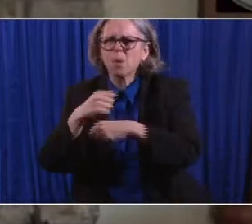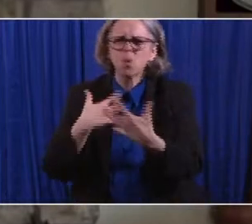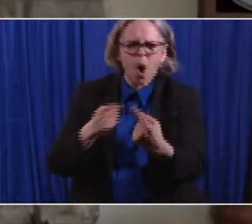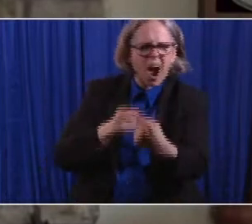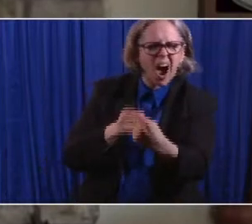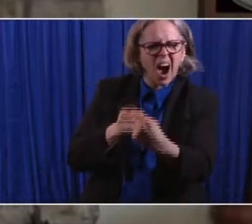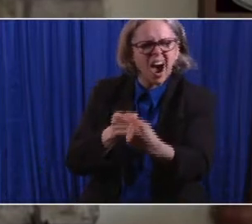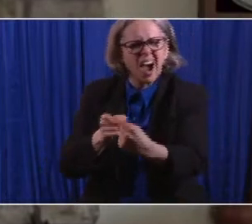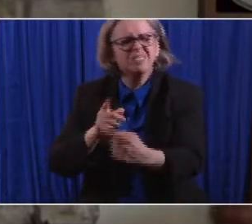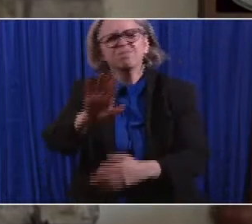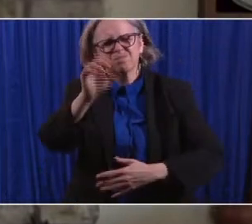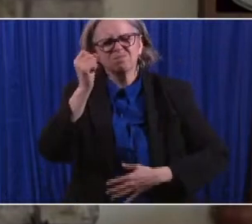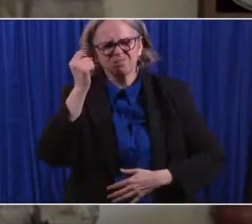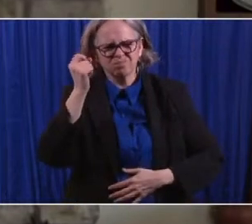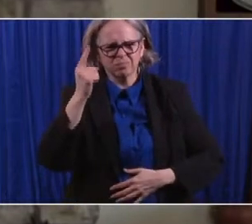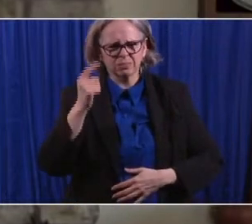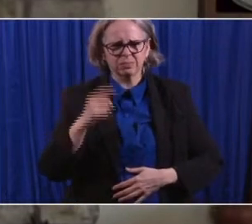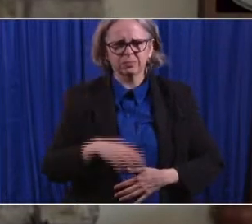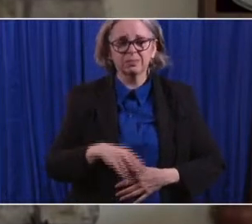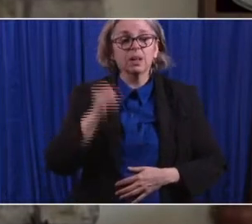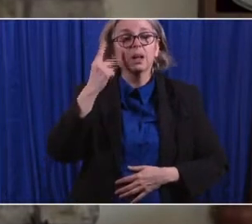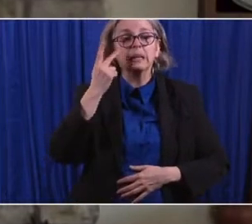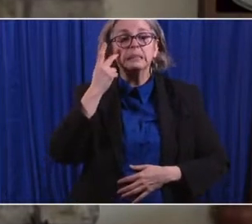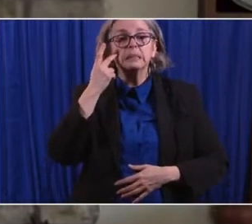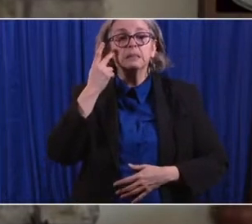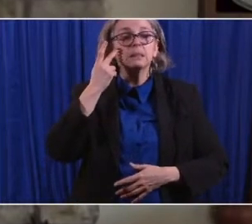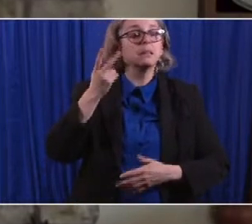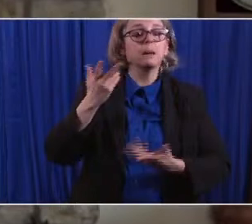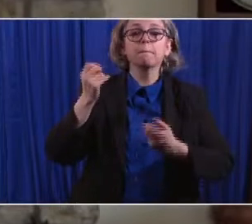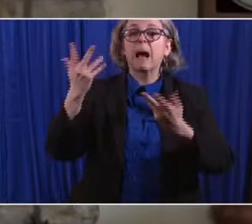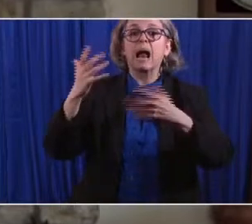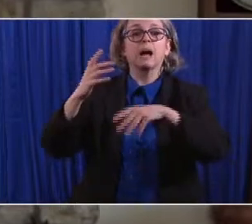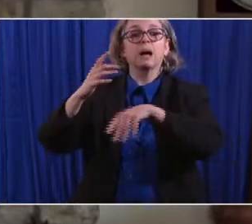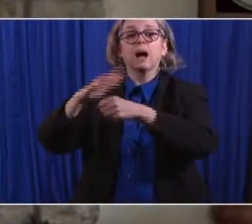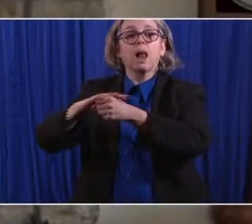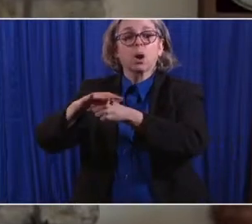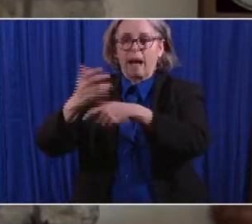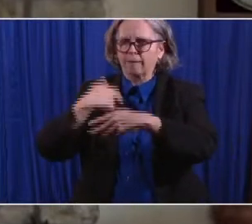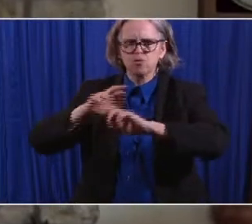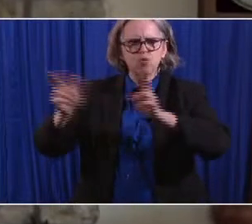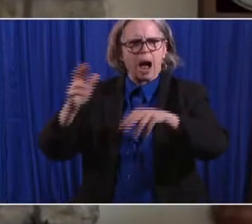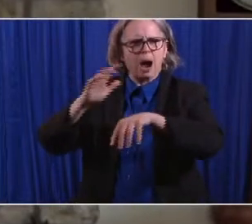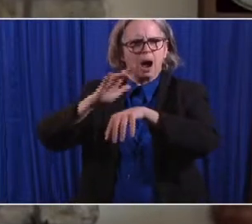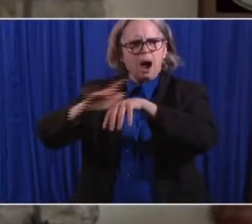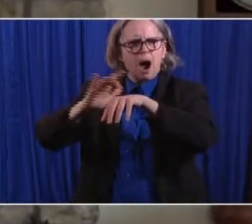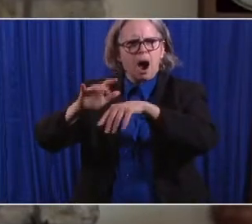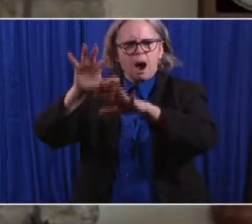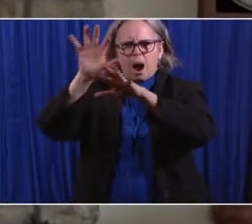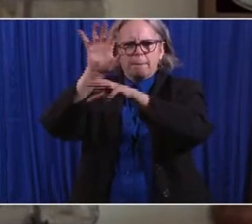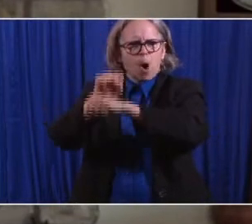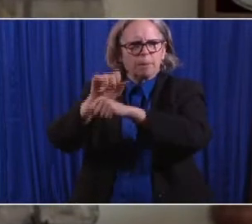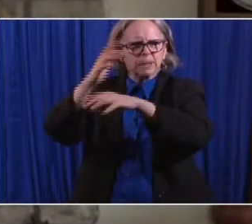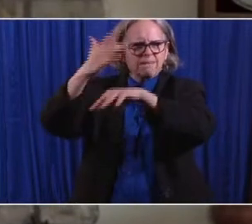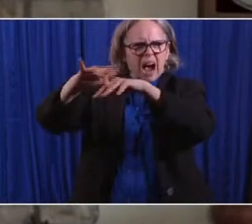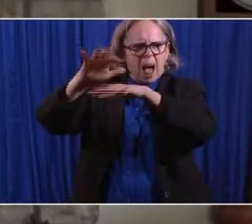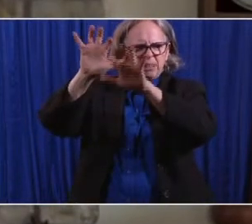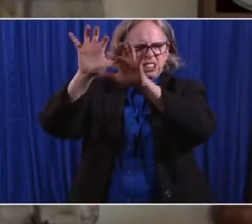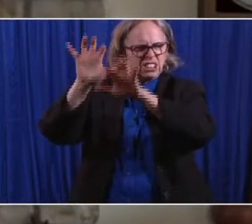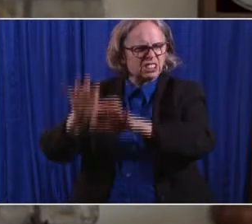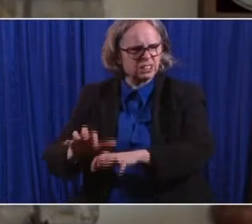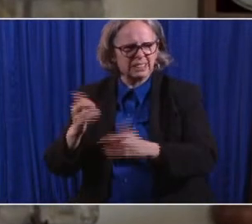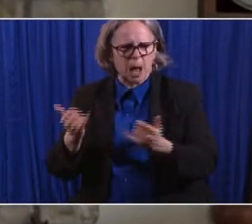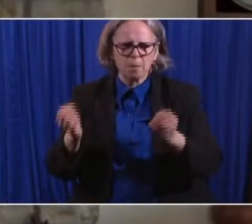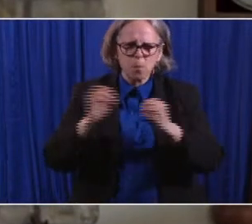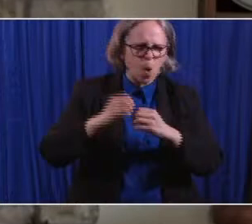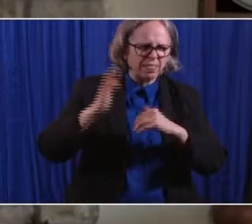of opportunities for people to get the vaccine. We have now over 1,200 locations in the state of